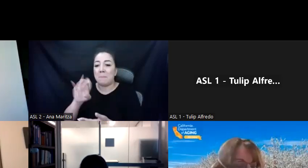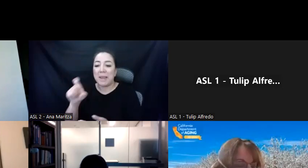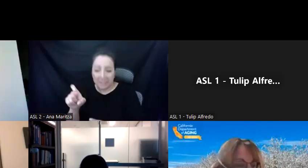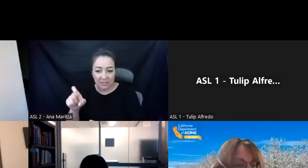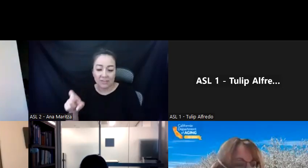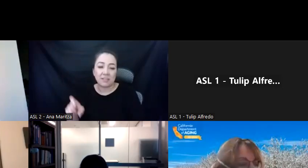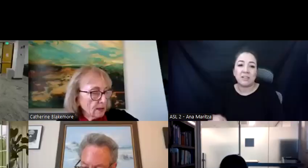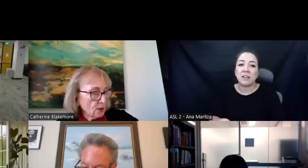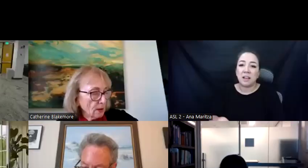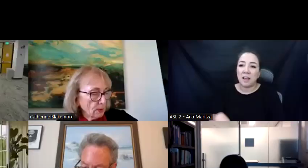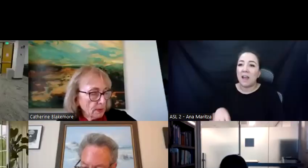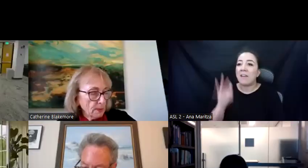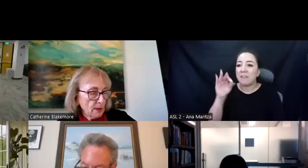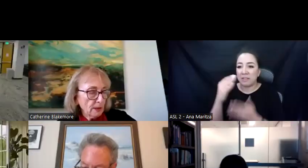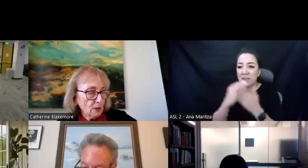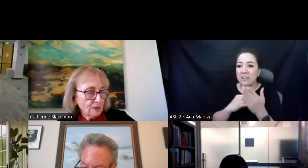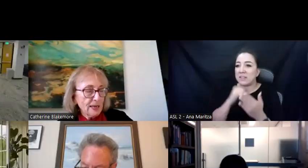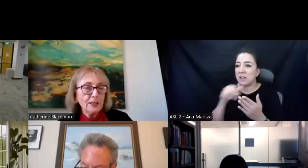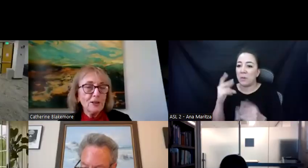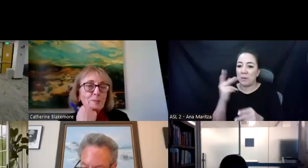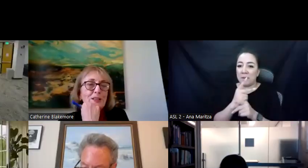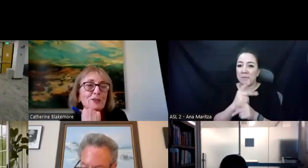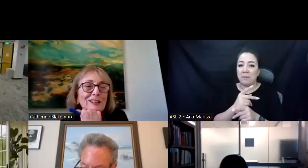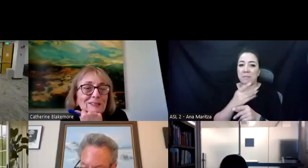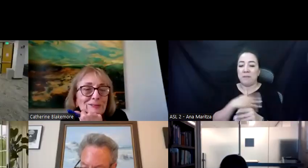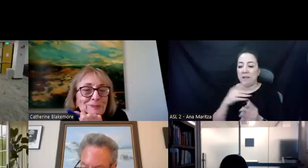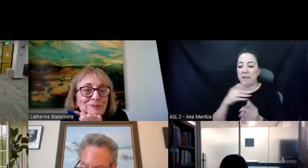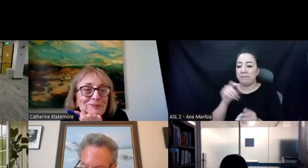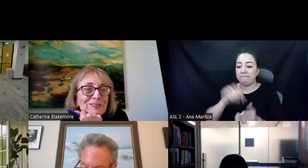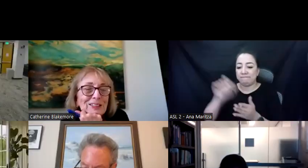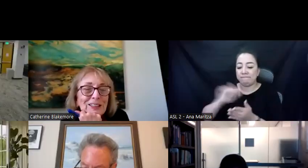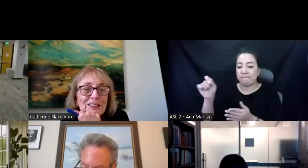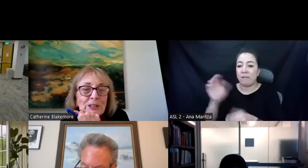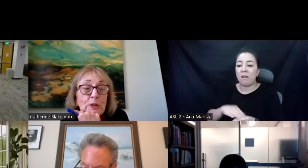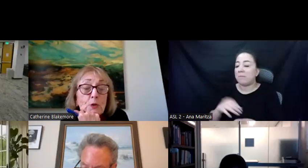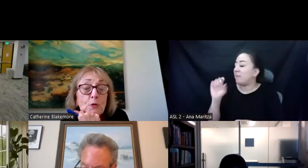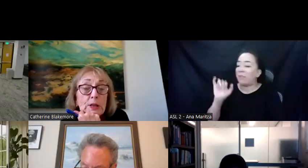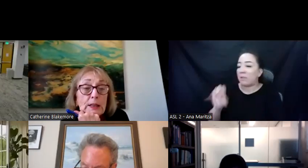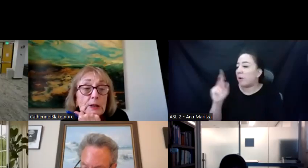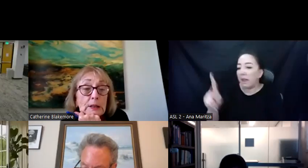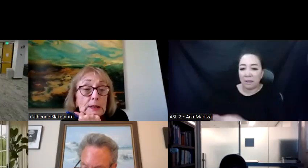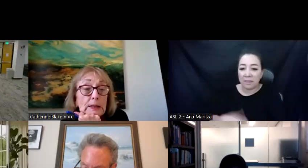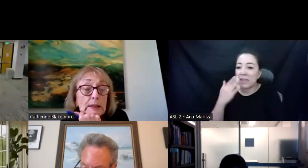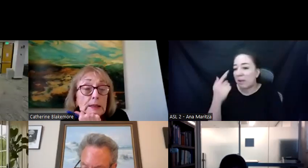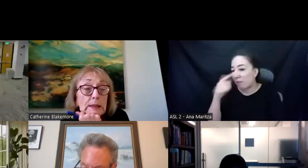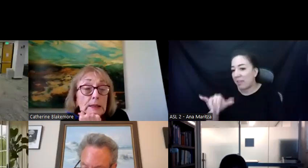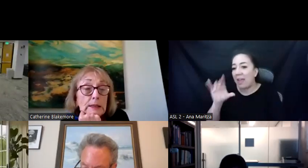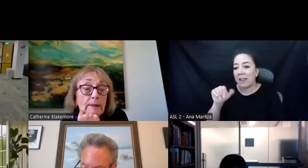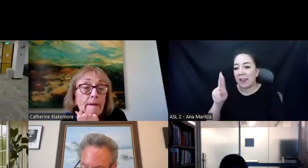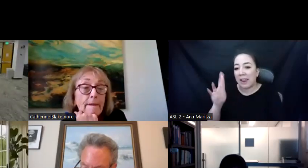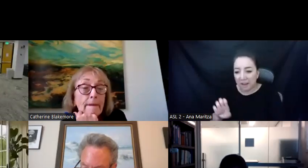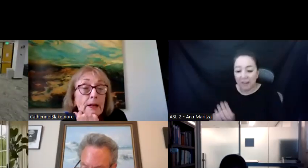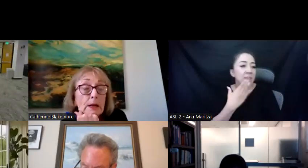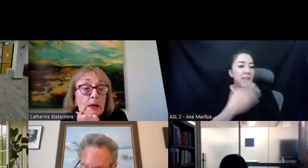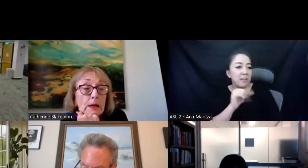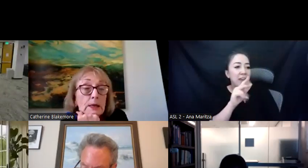I actually found that list. It's just not where I'm keeping my little tally on, but that's okay. So thank you for that, Claire. thank you, Catherine.